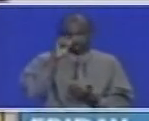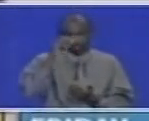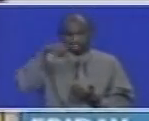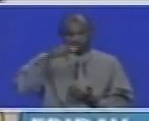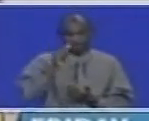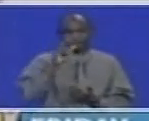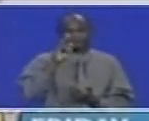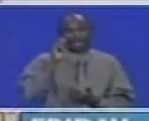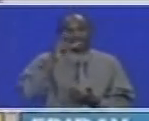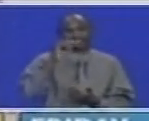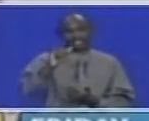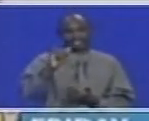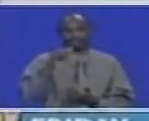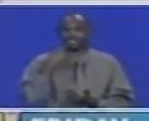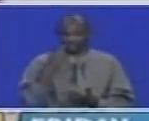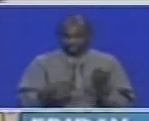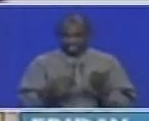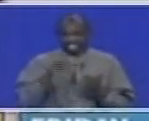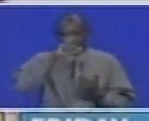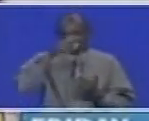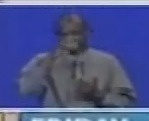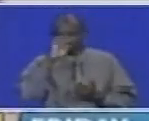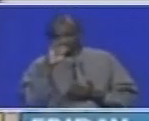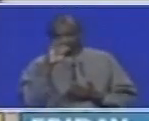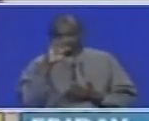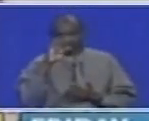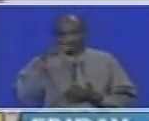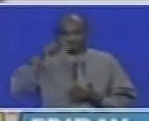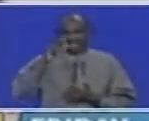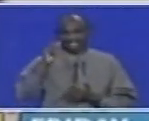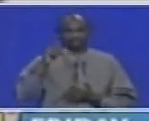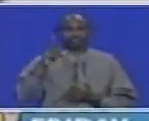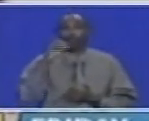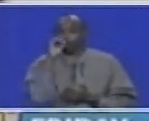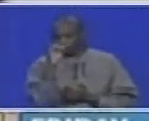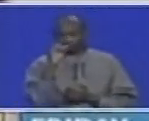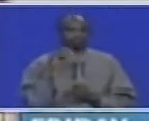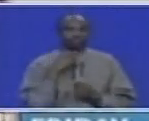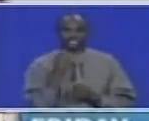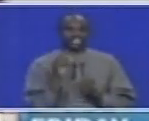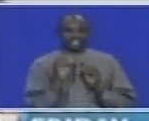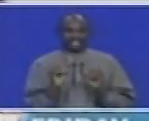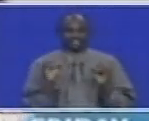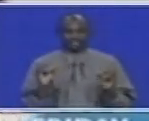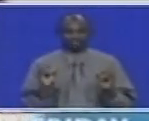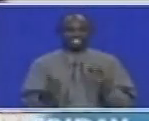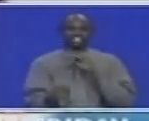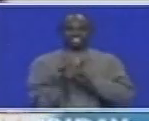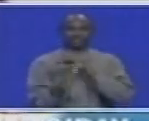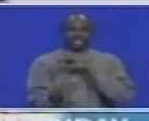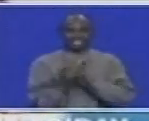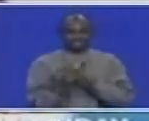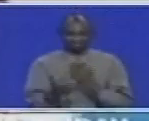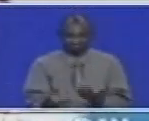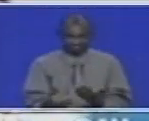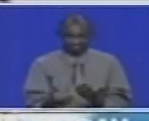That word, Betty, we say jeopardy. O is silent. We say jeopardy, not jeopardy, which